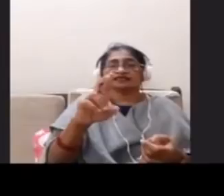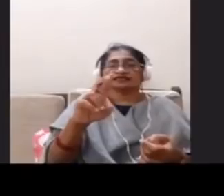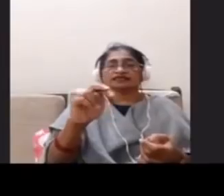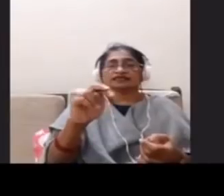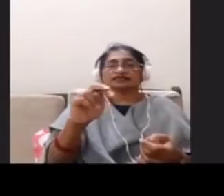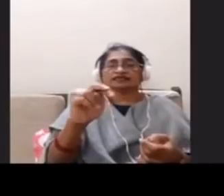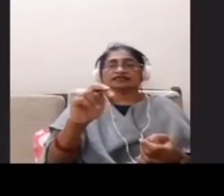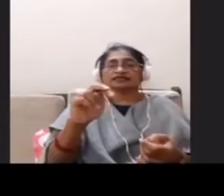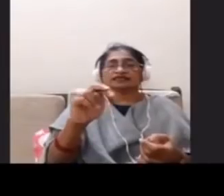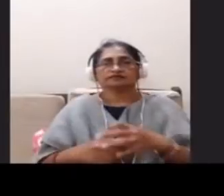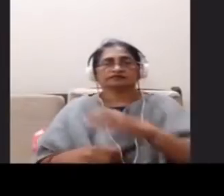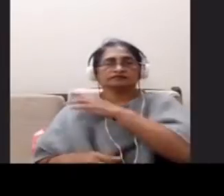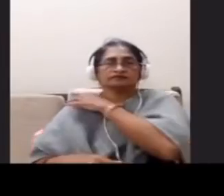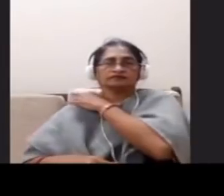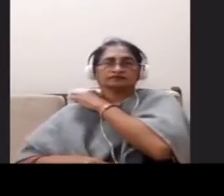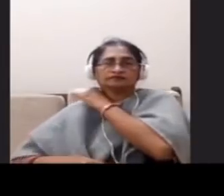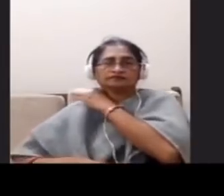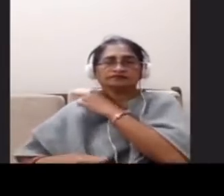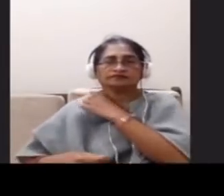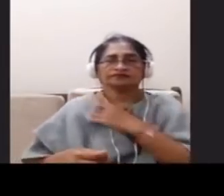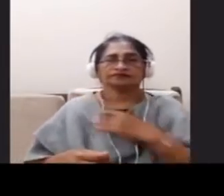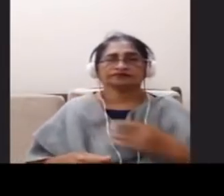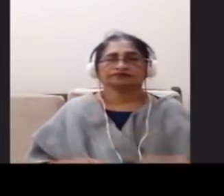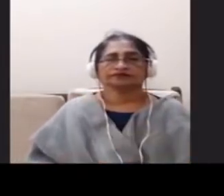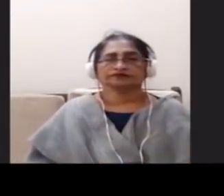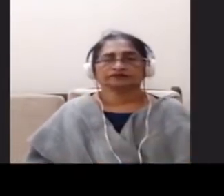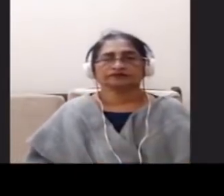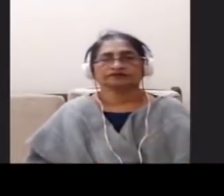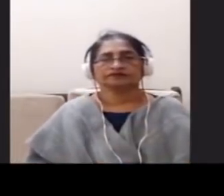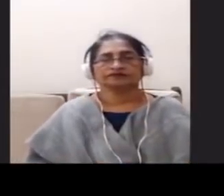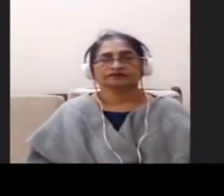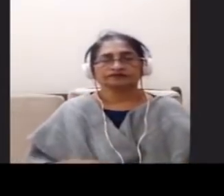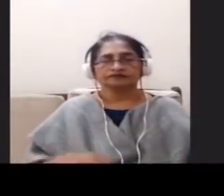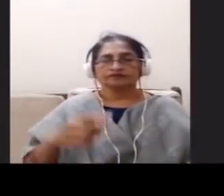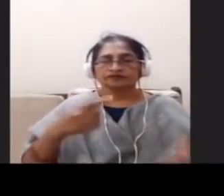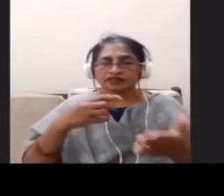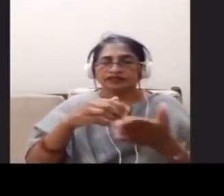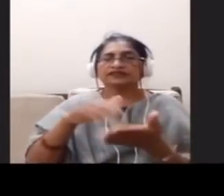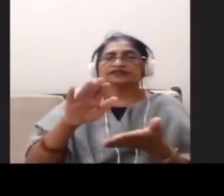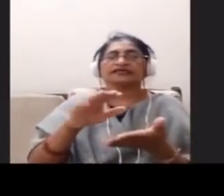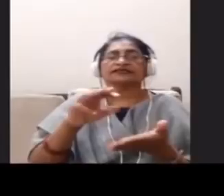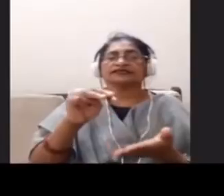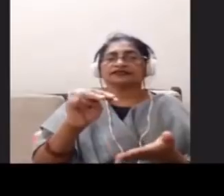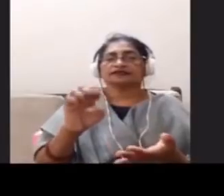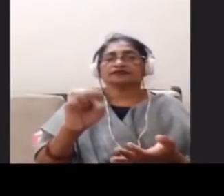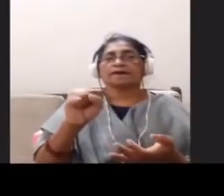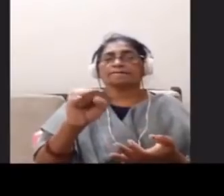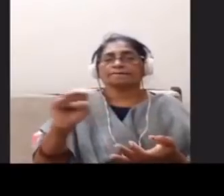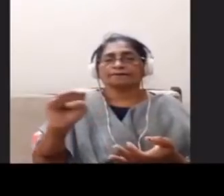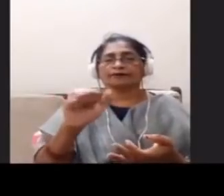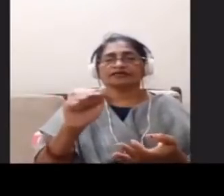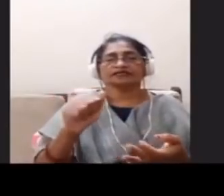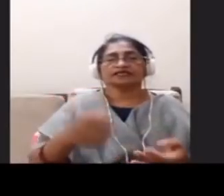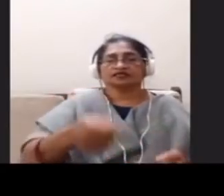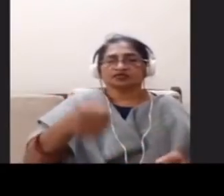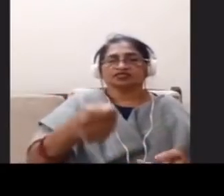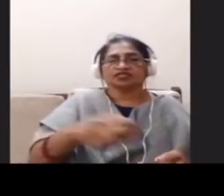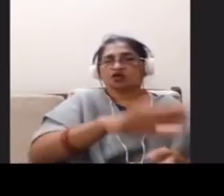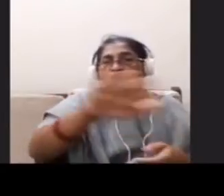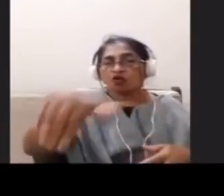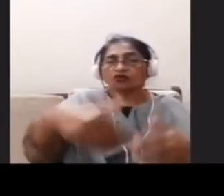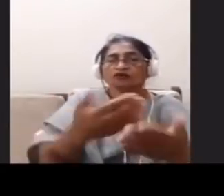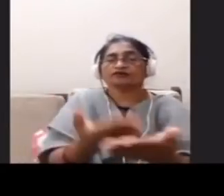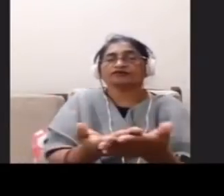ma'am's message to us. She had also sent a message, wishing all the best to the artists and to